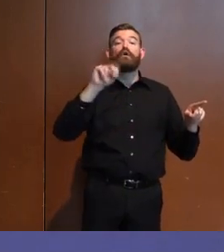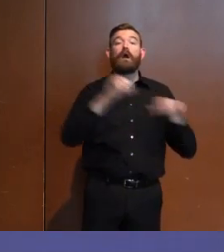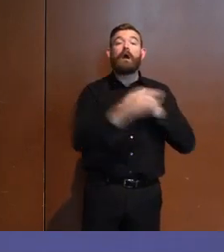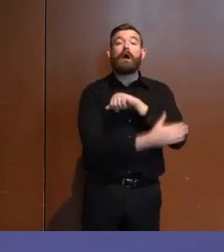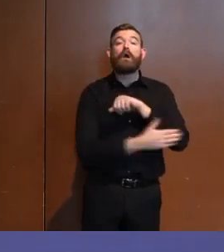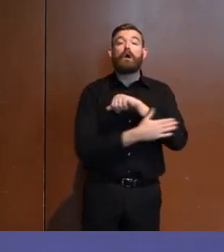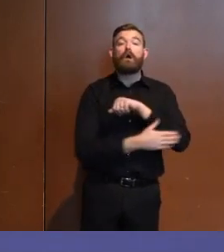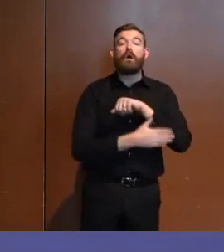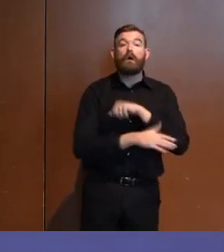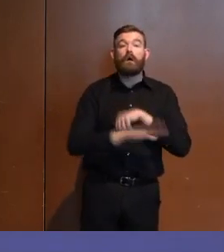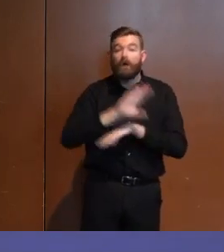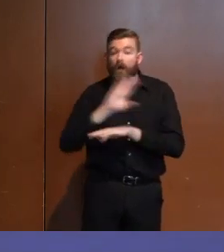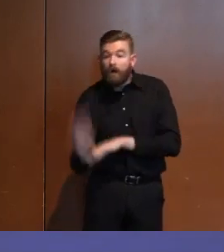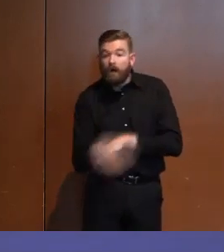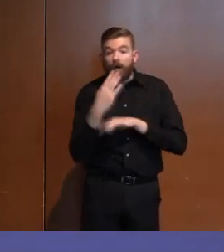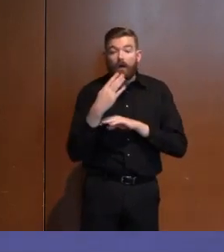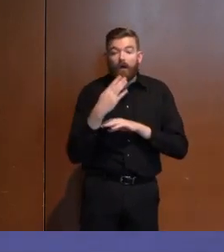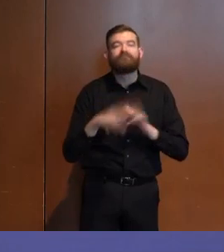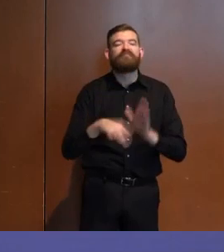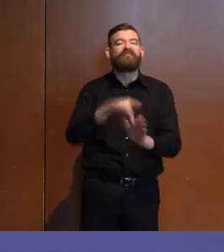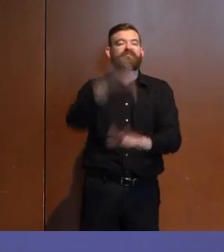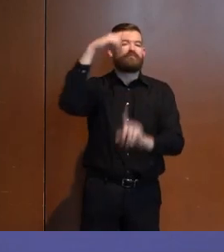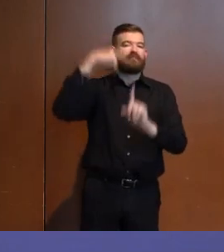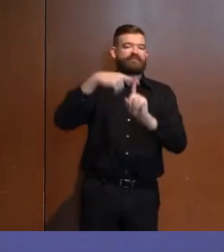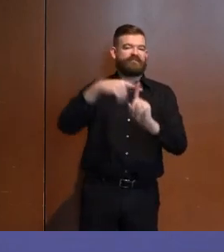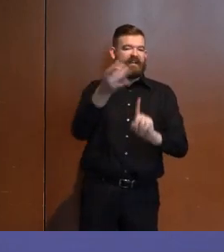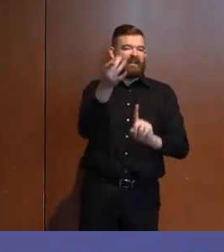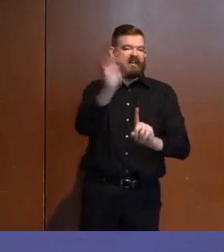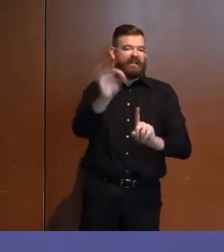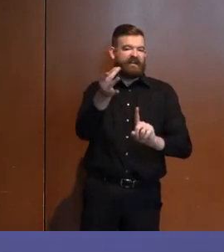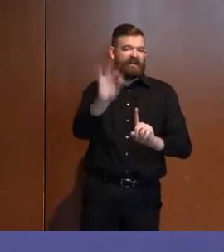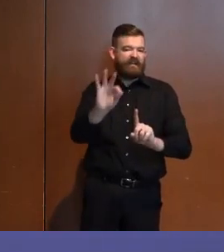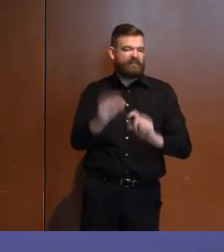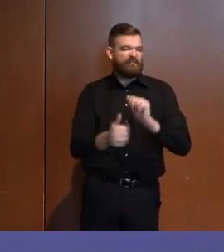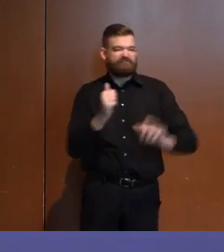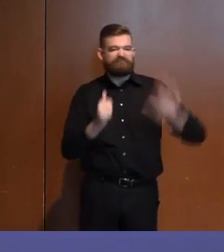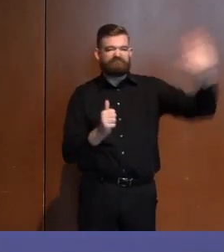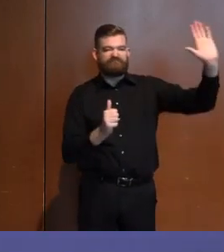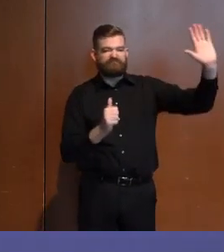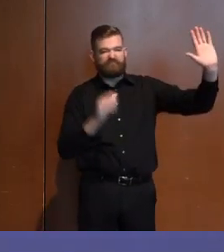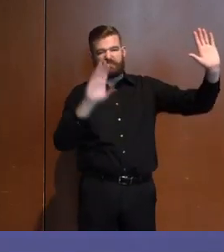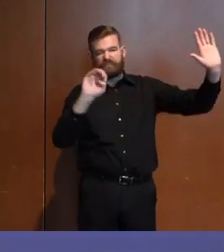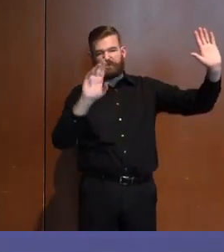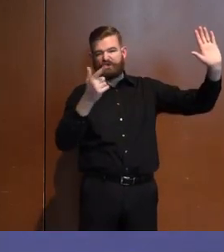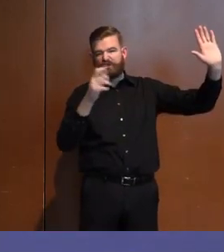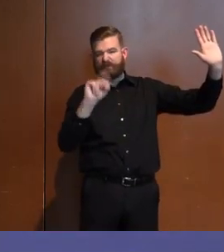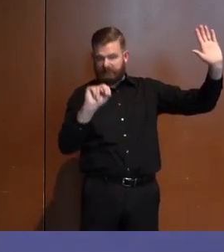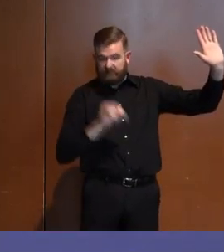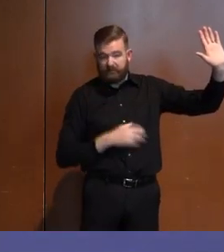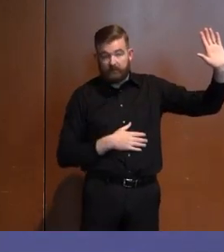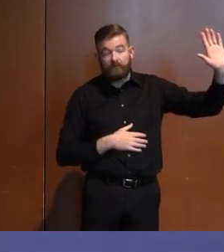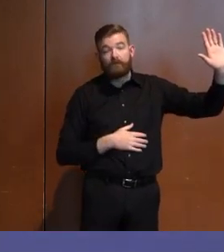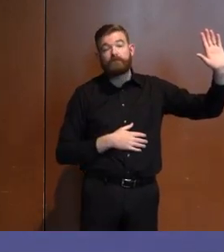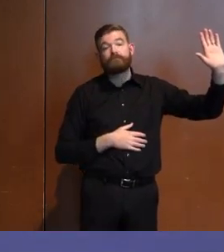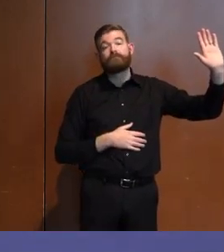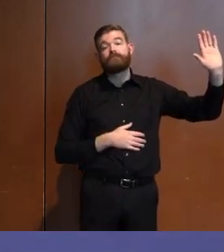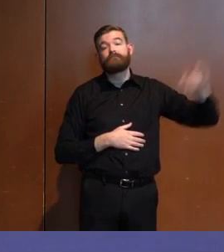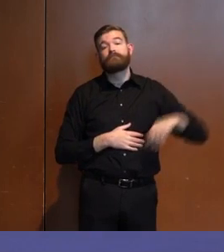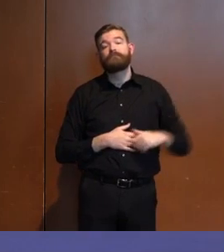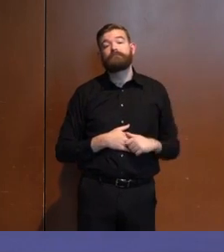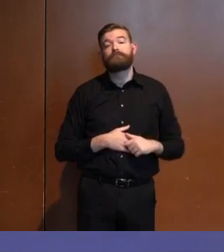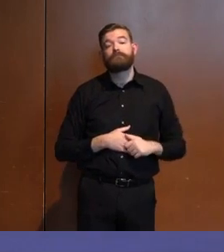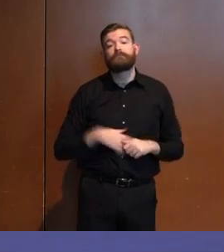other counties. And as I have done the past few days, thank you, Chris, all kidding aside, total amount of cases, Bergen continues